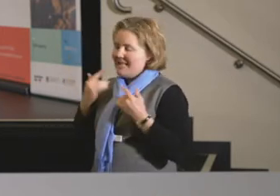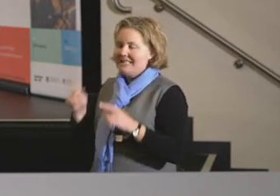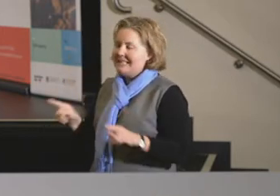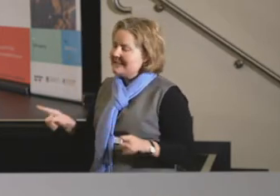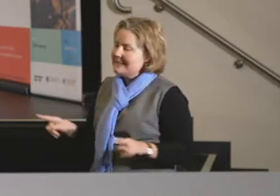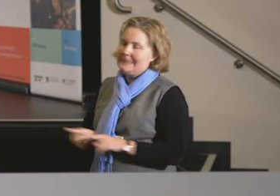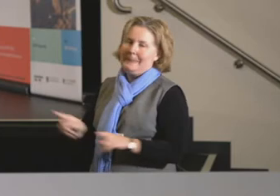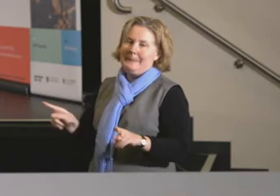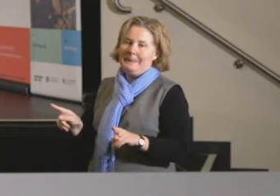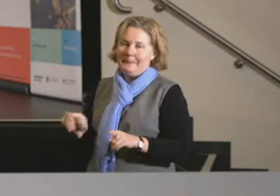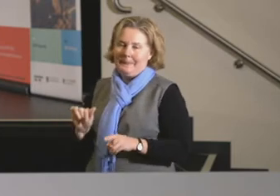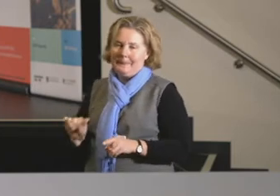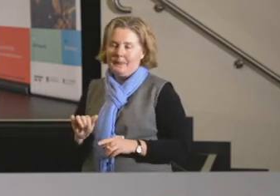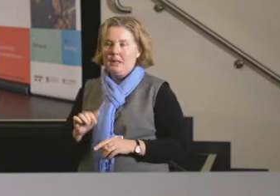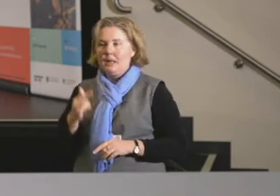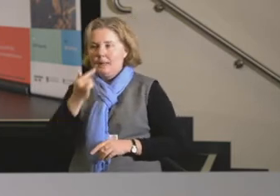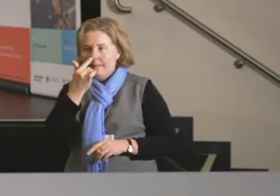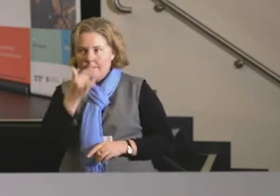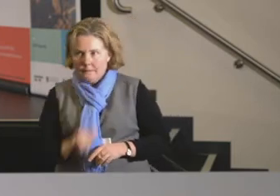Unfortunately, about